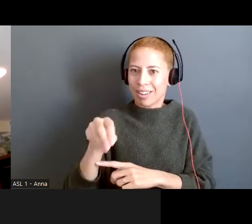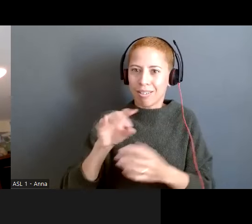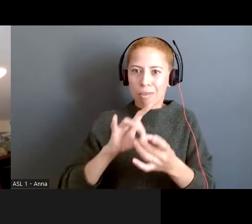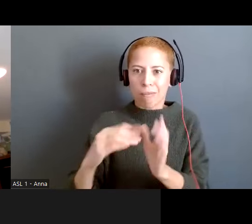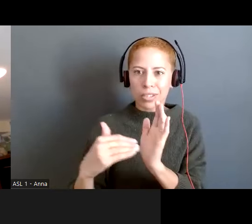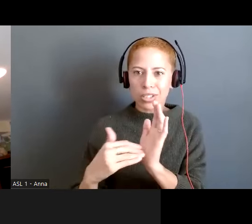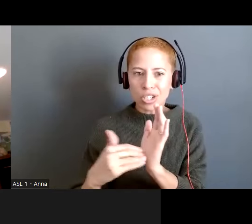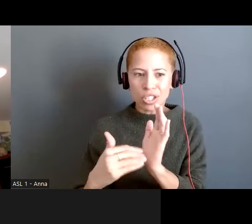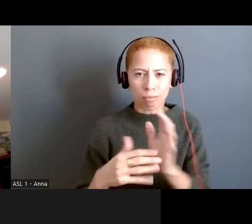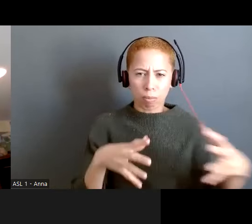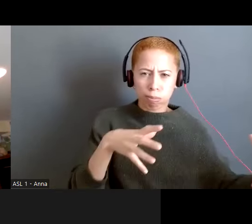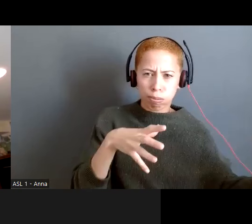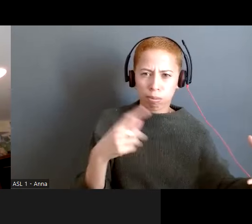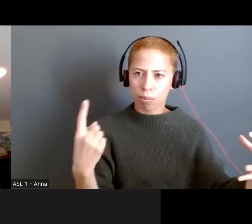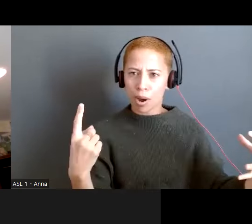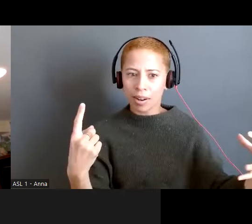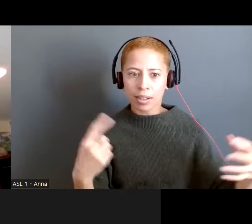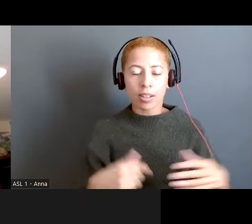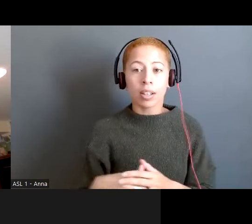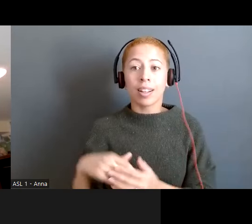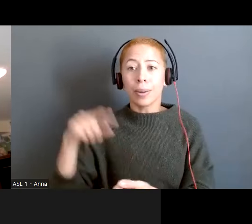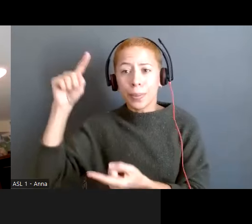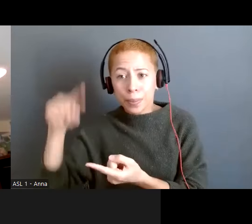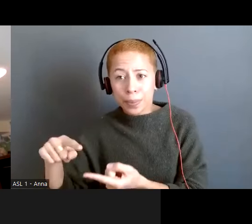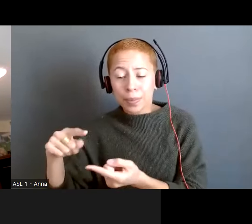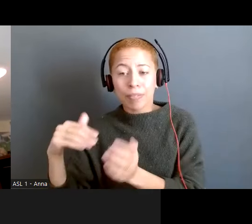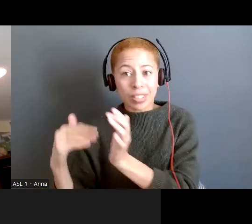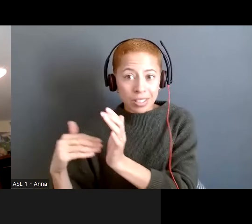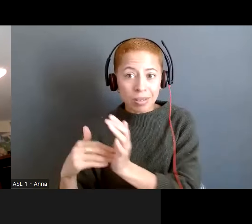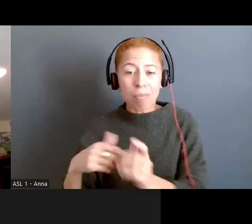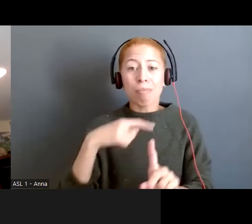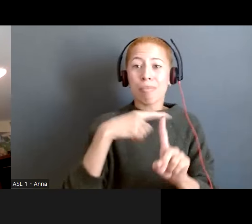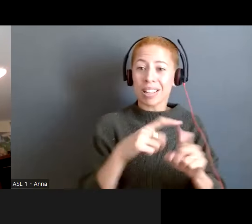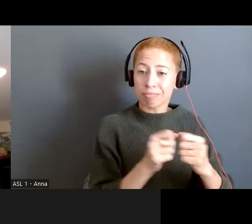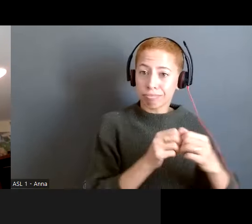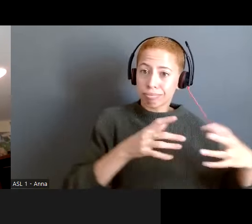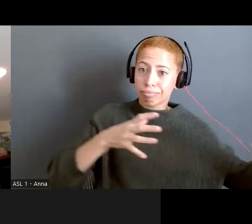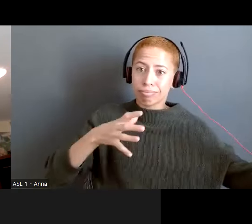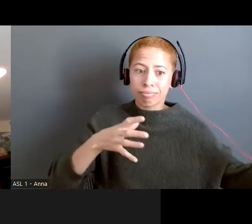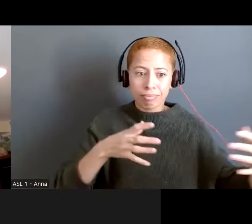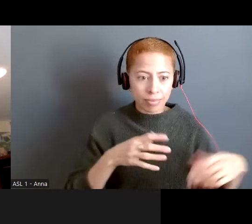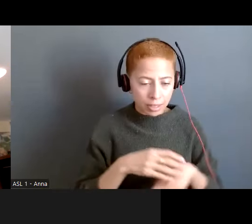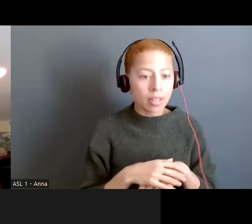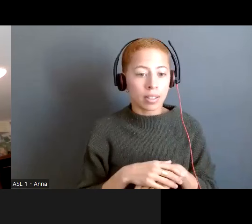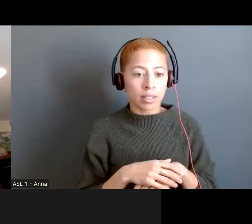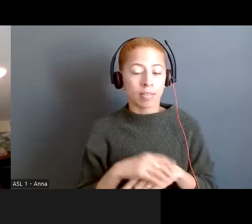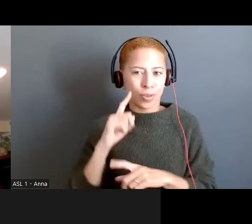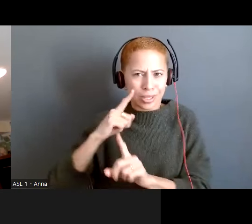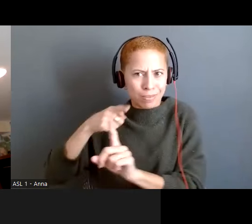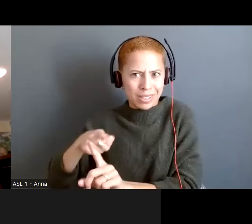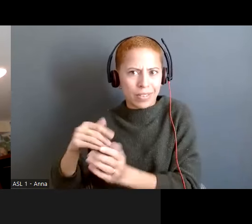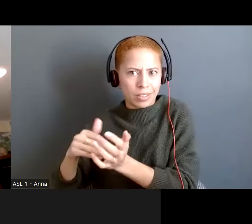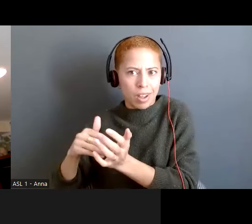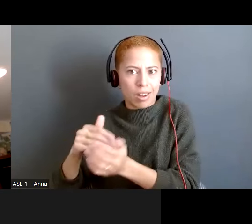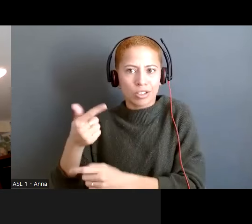only the decrease in number of physicians versus the patients in terms of geriatricians, you know, and as you were